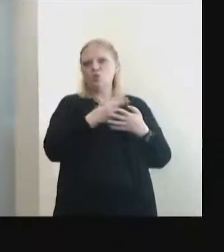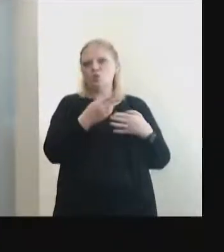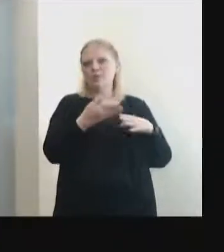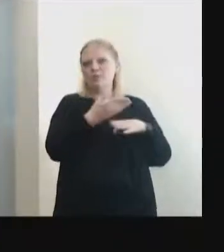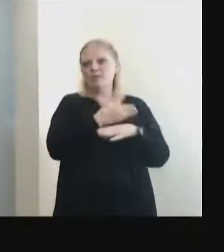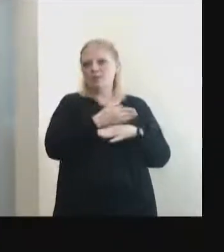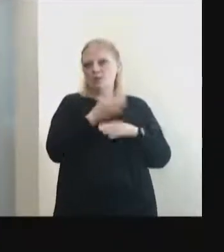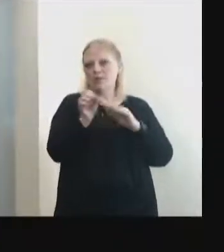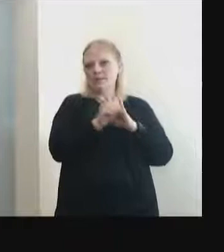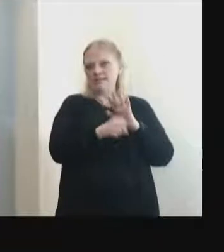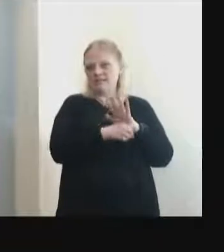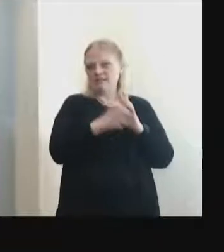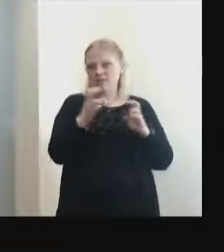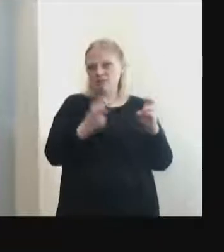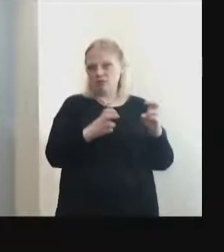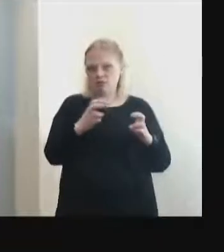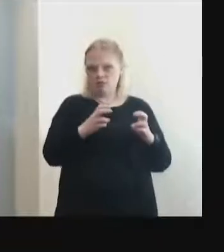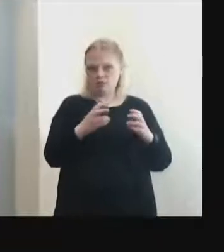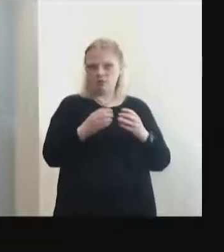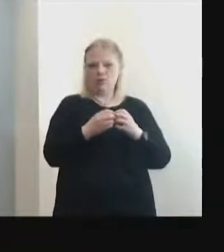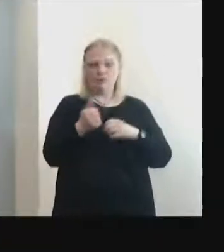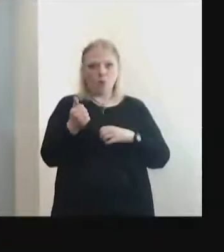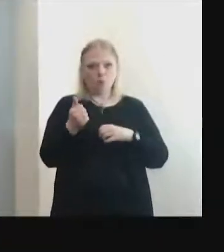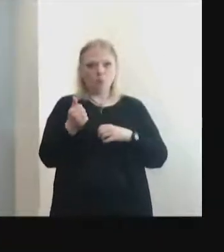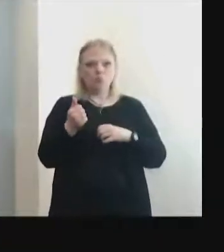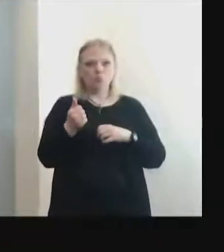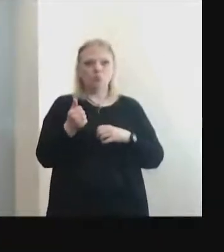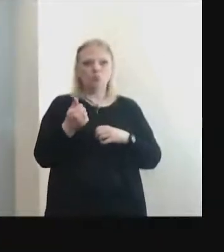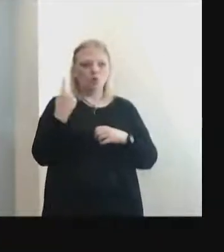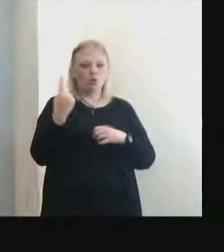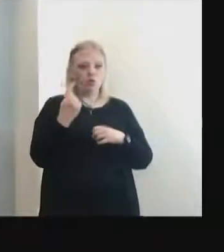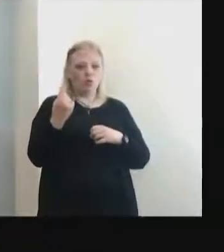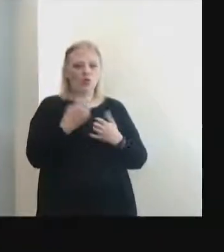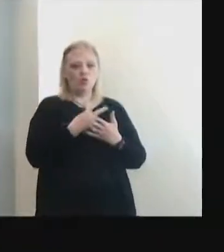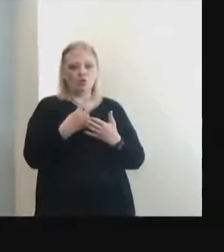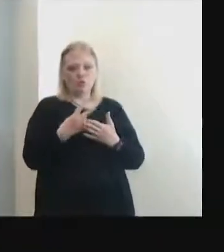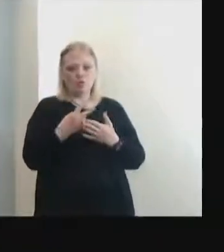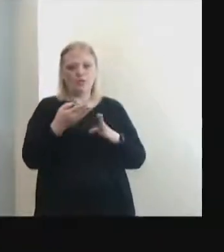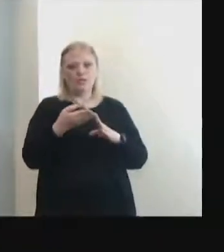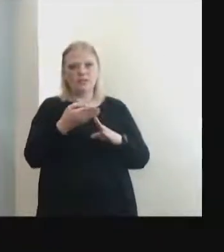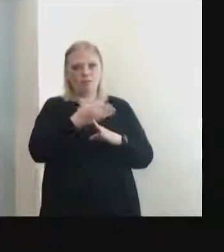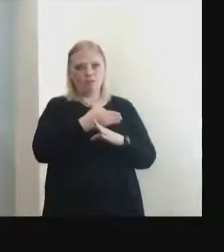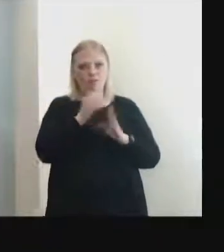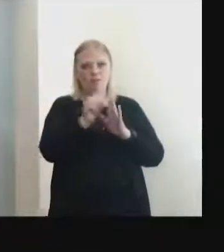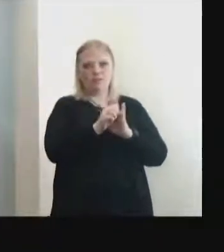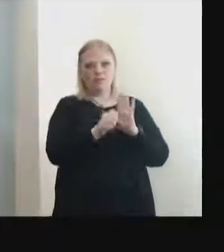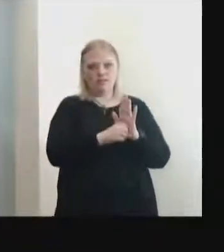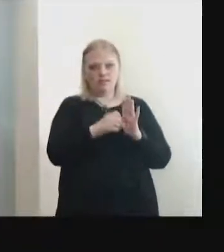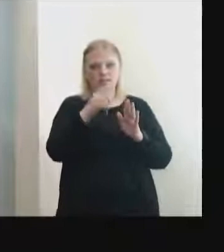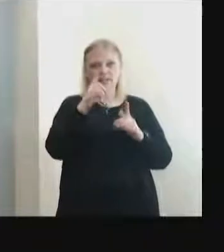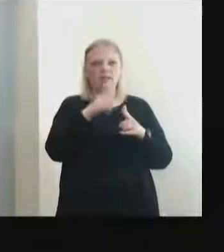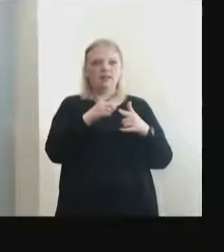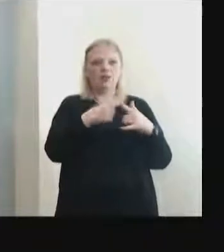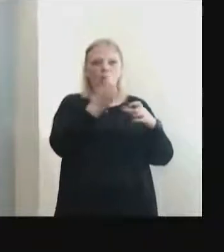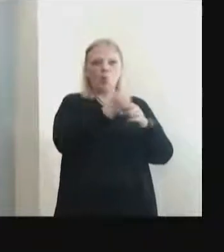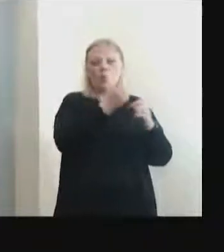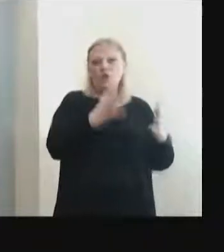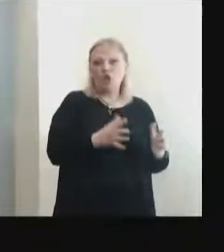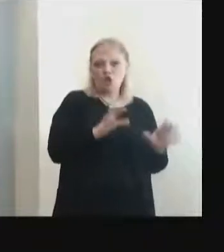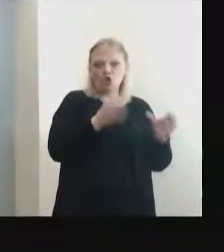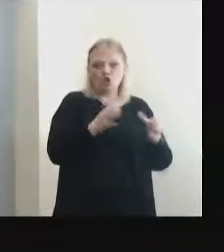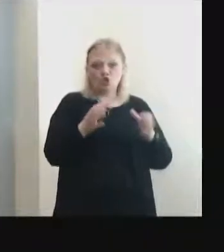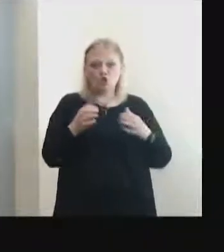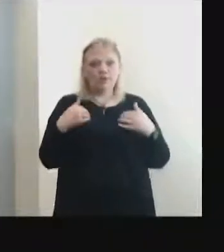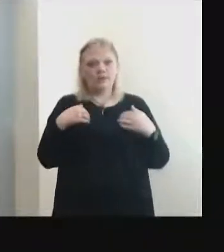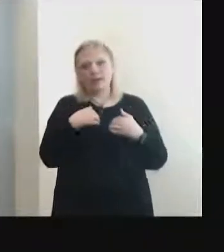county fairs are held that 2-week period or before the state fair, because then you have your winners from a lot of the categories and